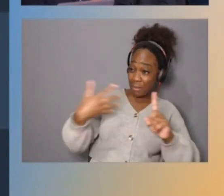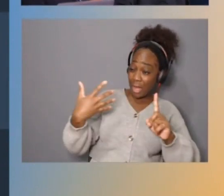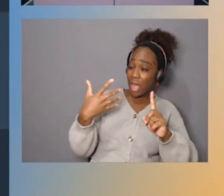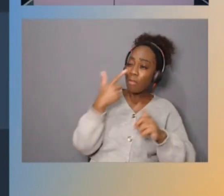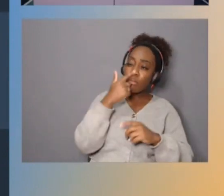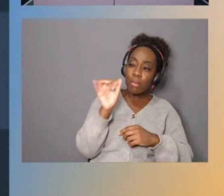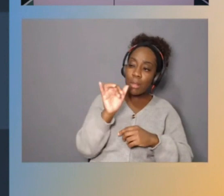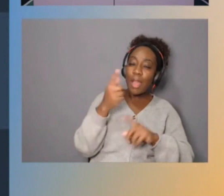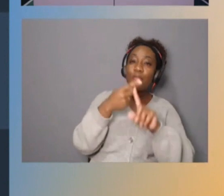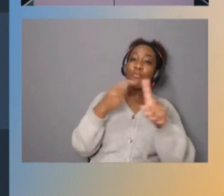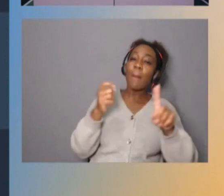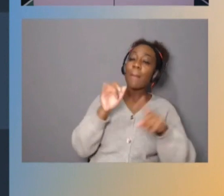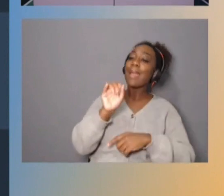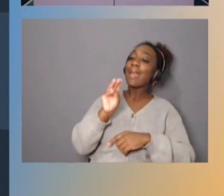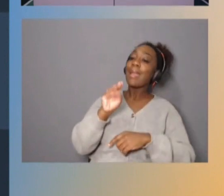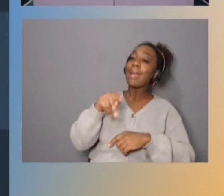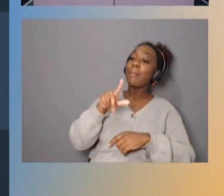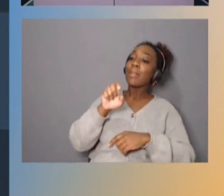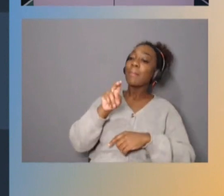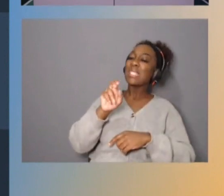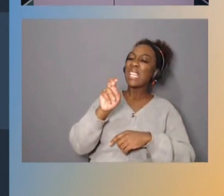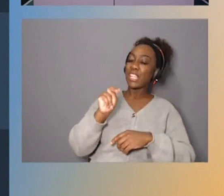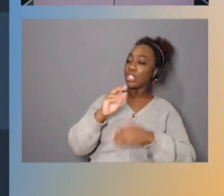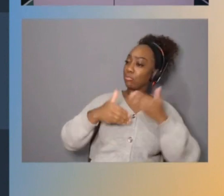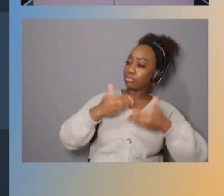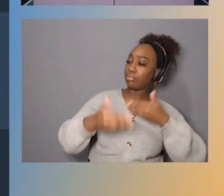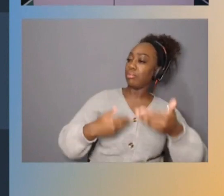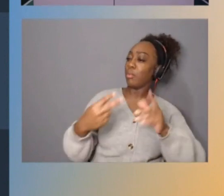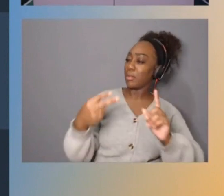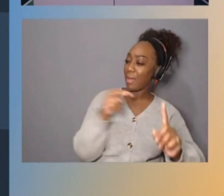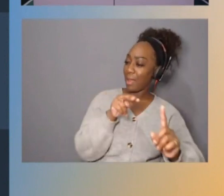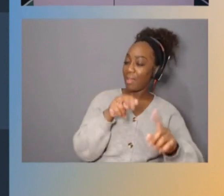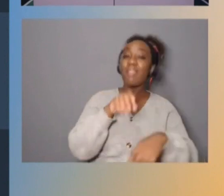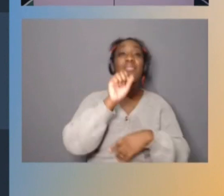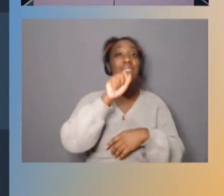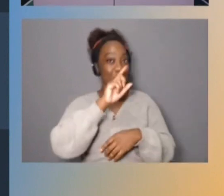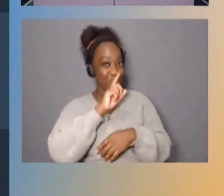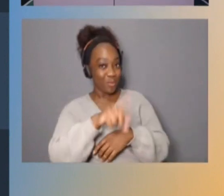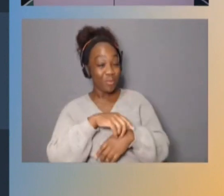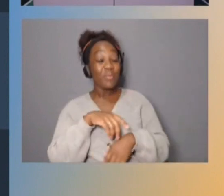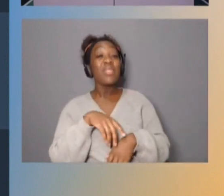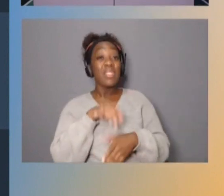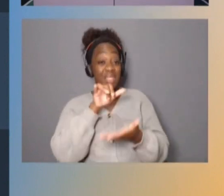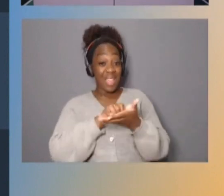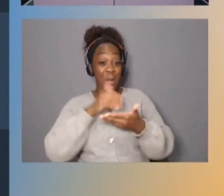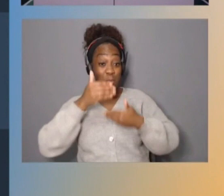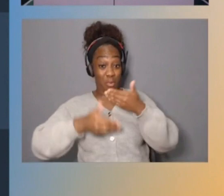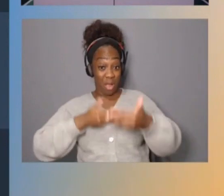perspective. Yeah, absolutely. So as you said, David, the process actually goes through like stages,